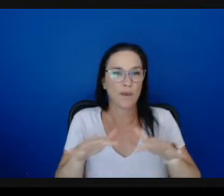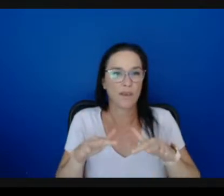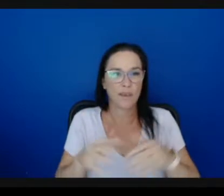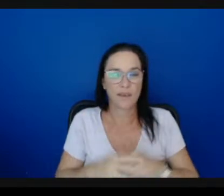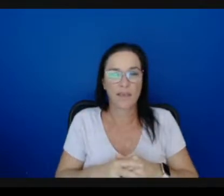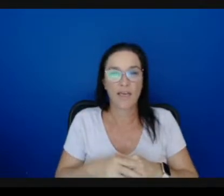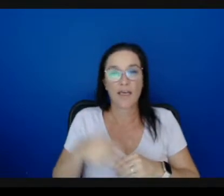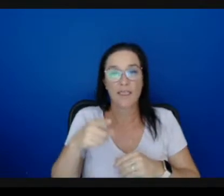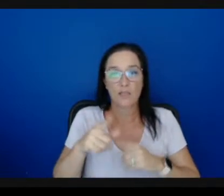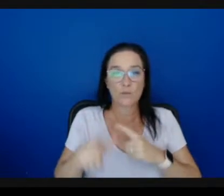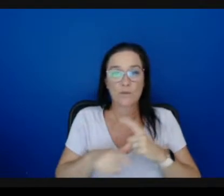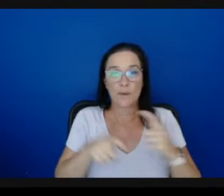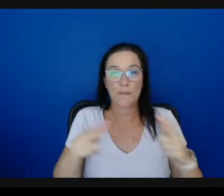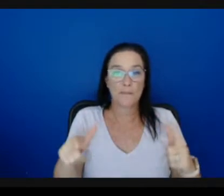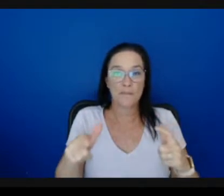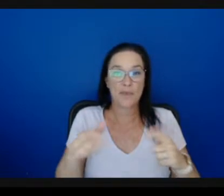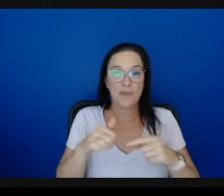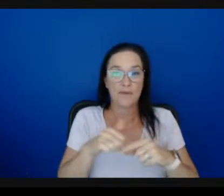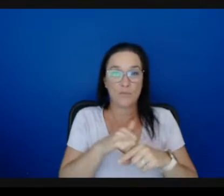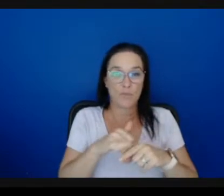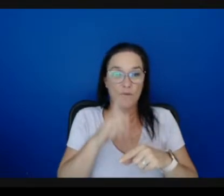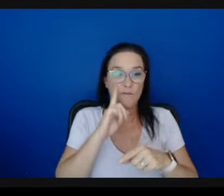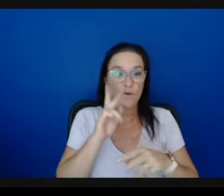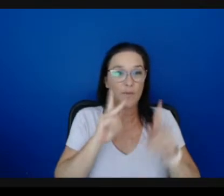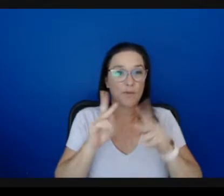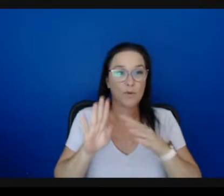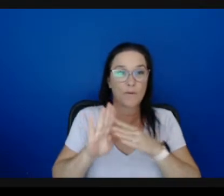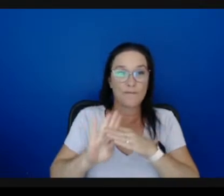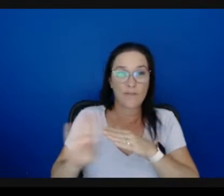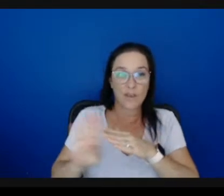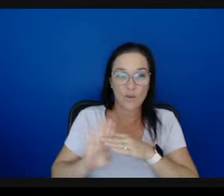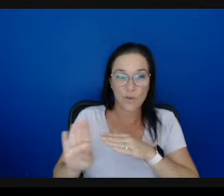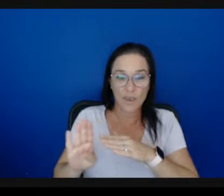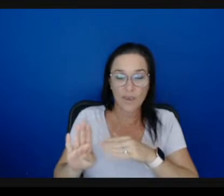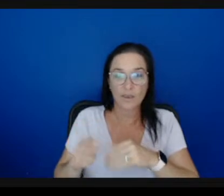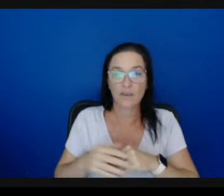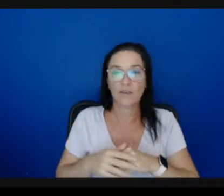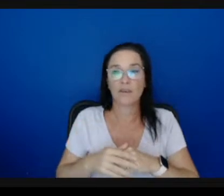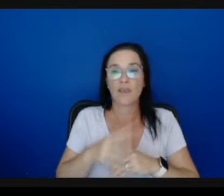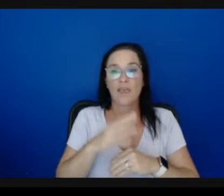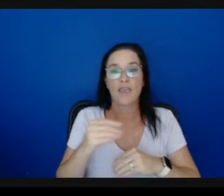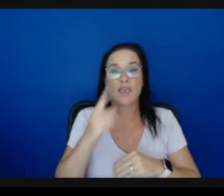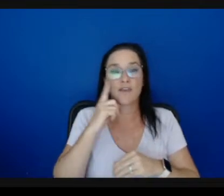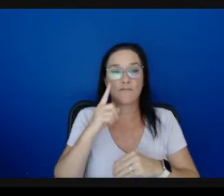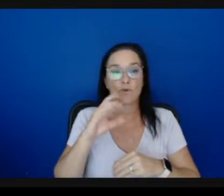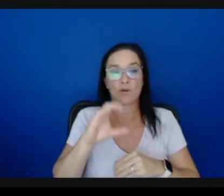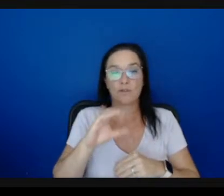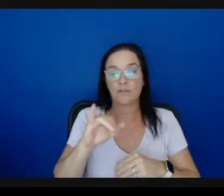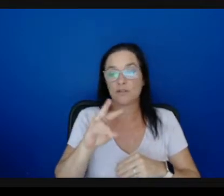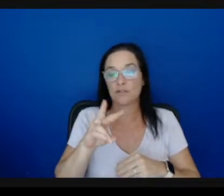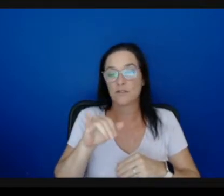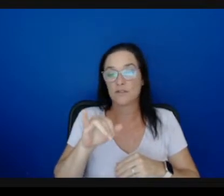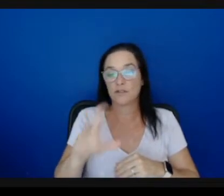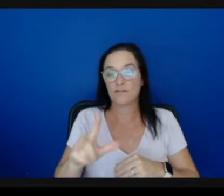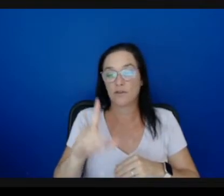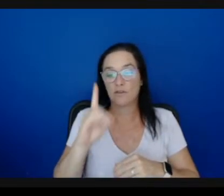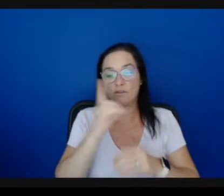big exercise for people to be evacuated and for civil defense to actually start